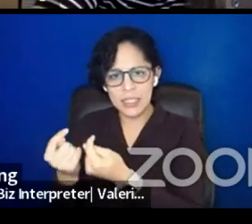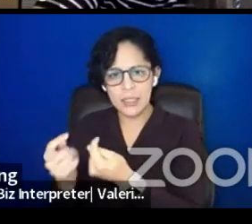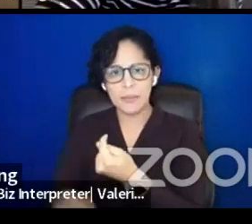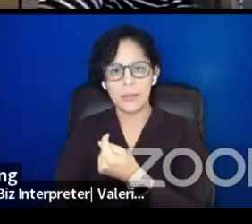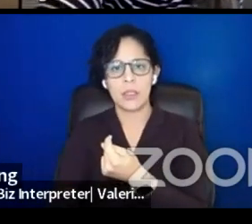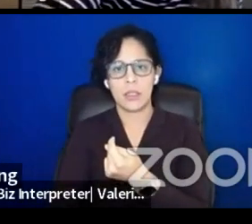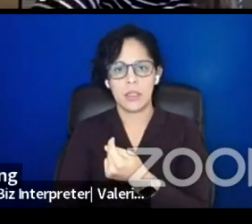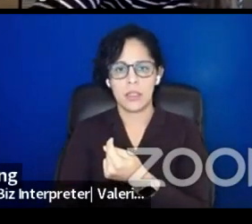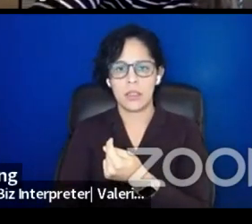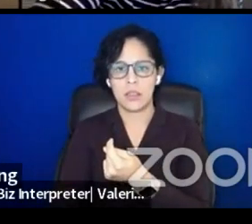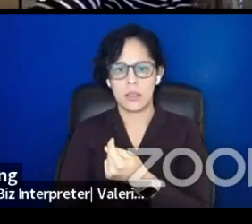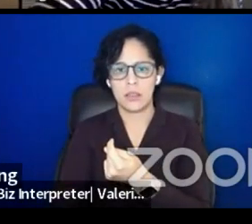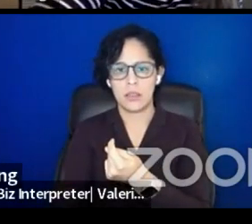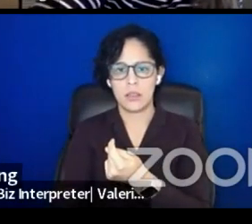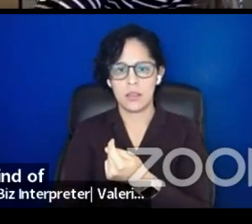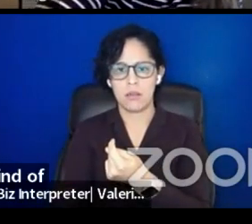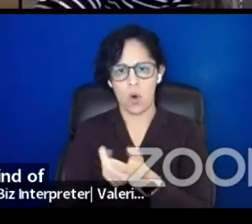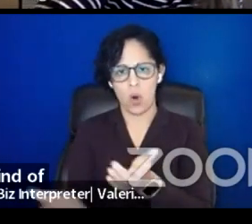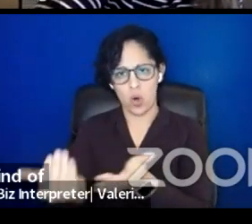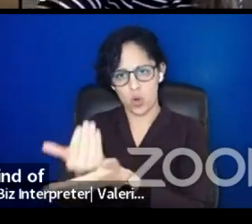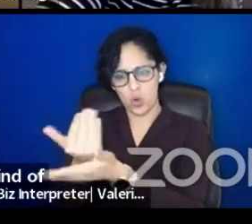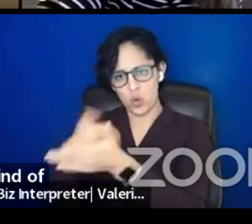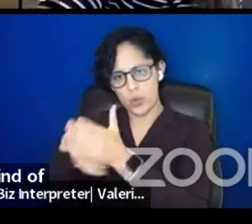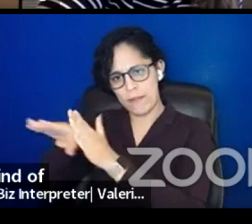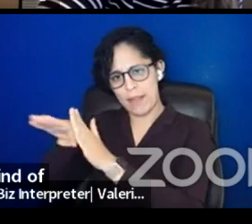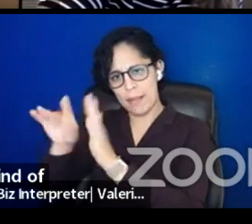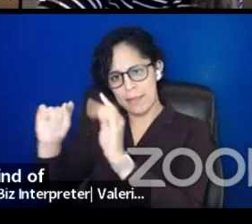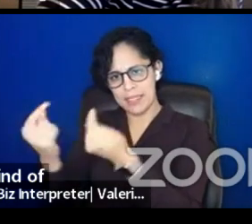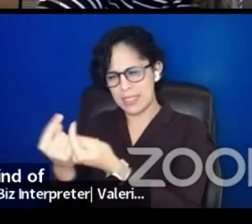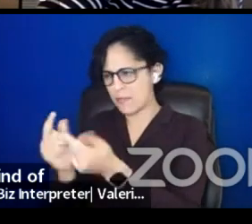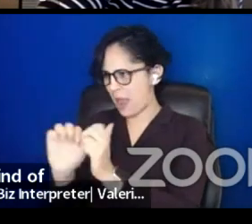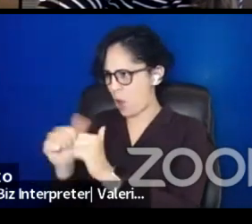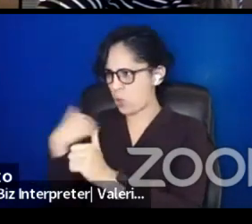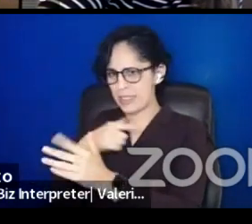development teams and try to kind of really embed in